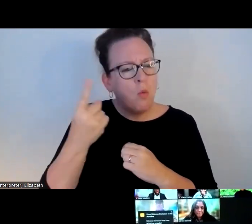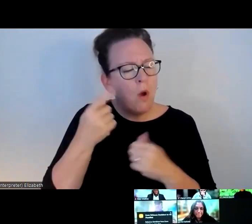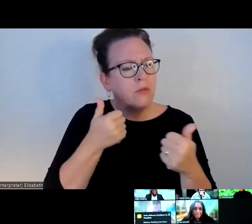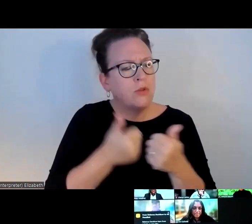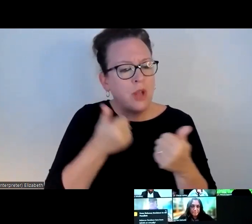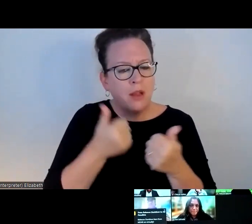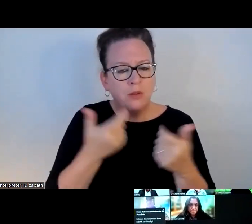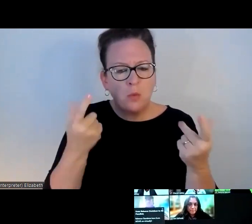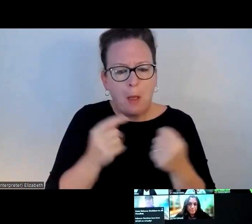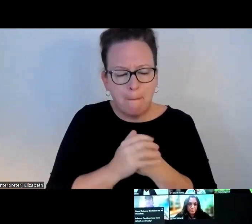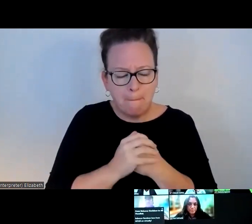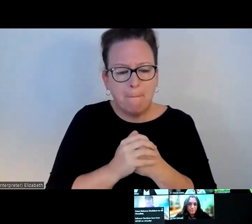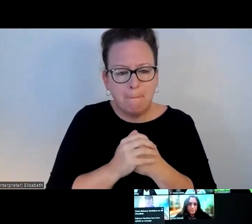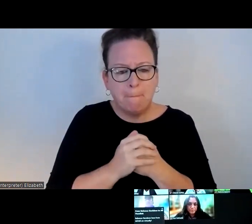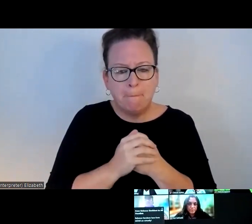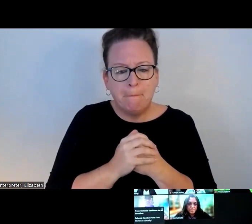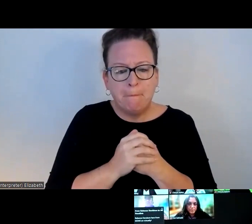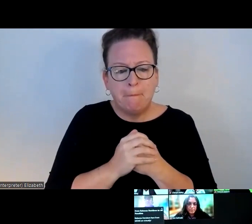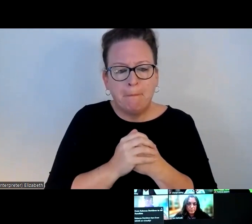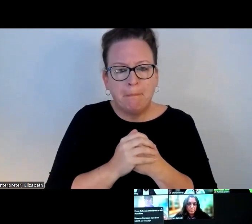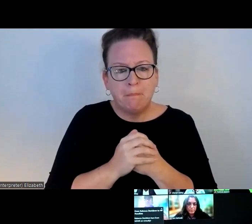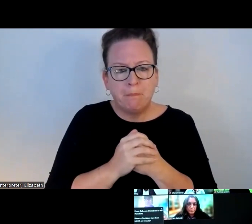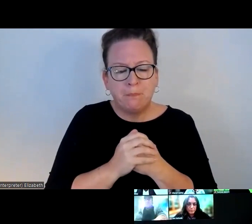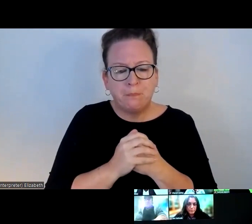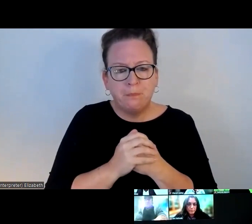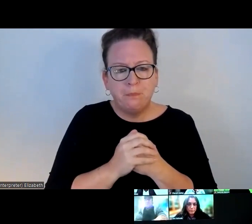is like the set of,